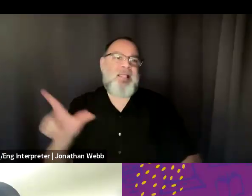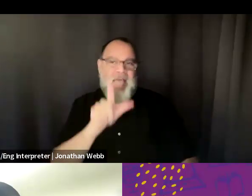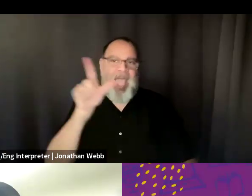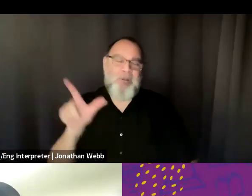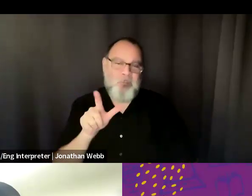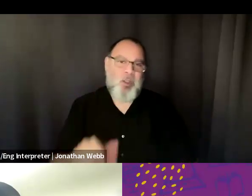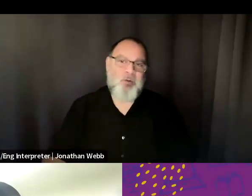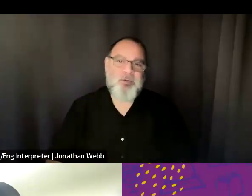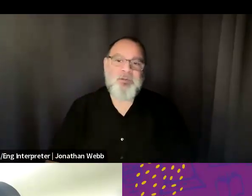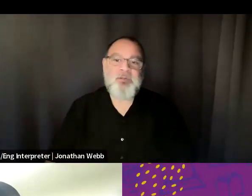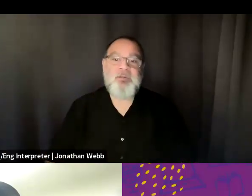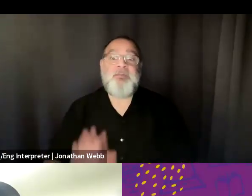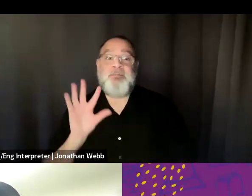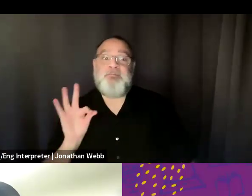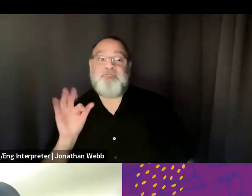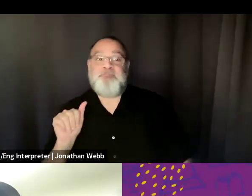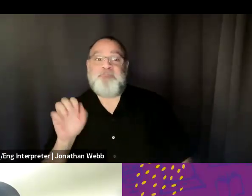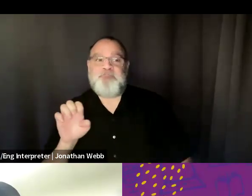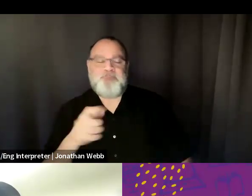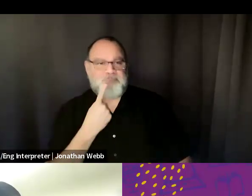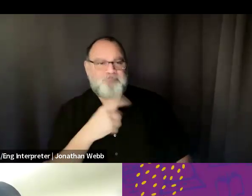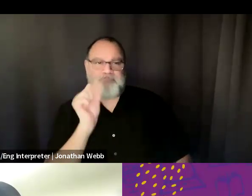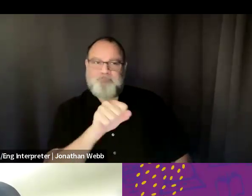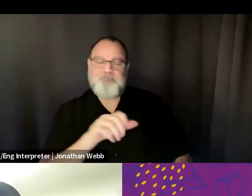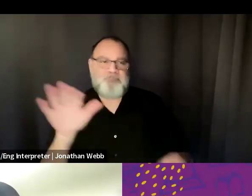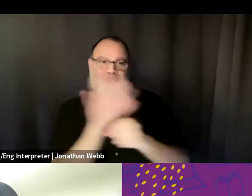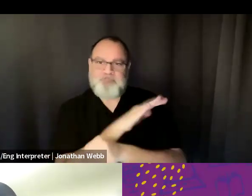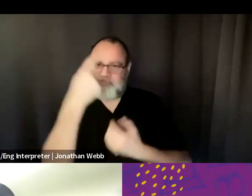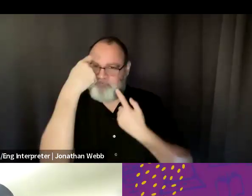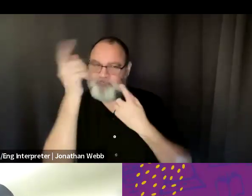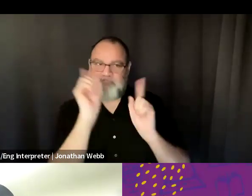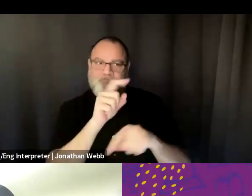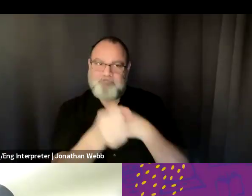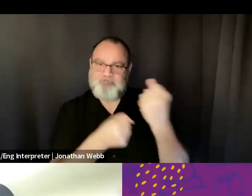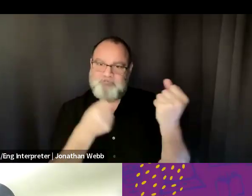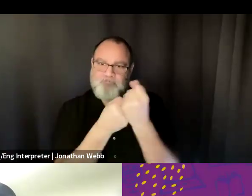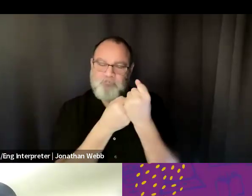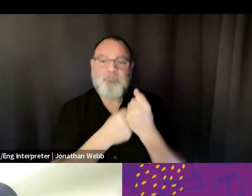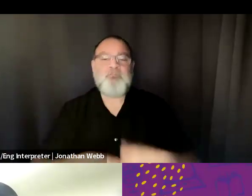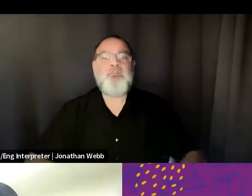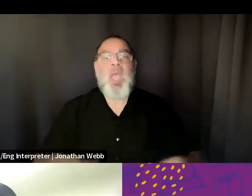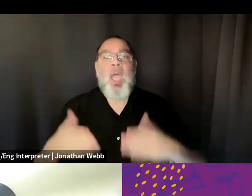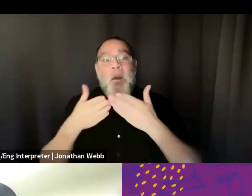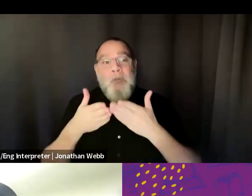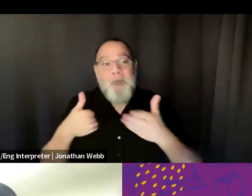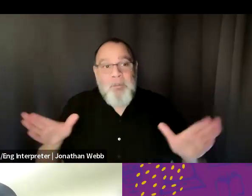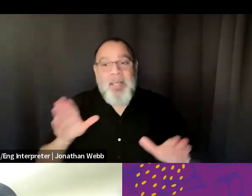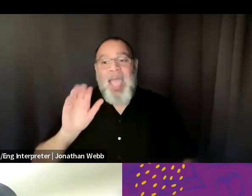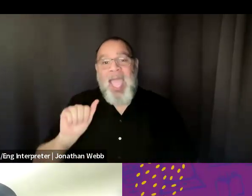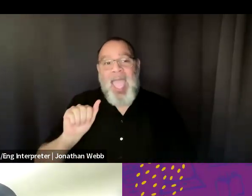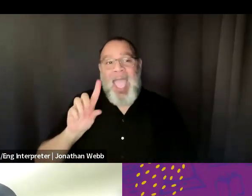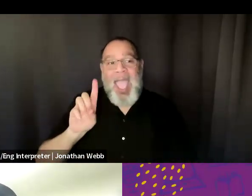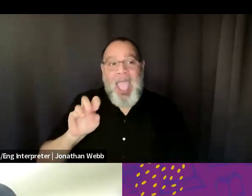really like to echo Amy's call for advocacy. Public libraries are in need of advocacy